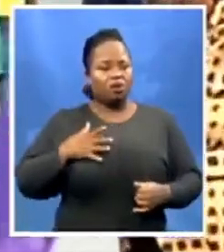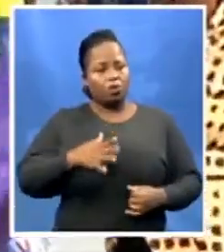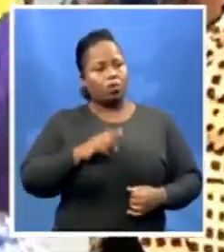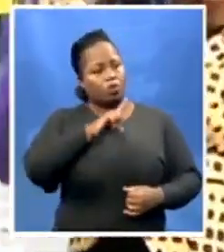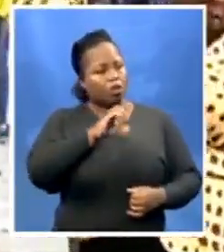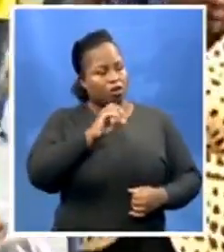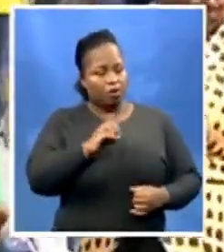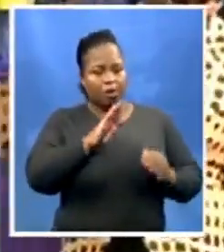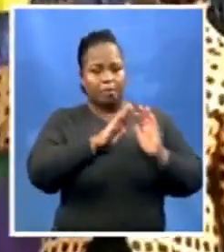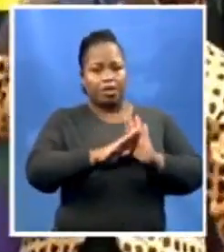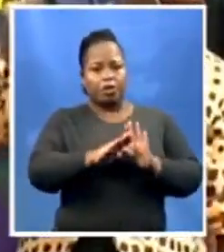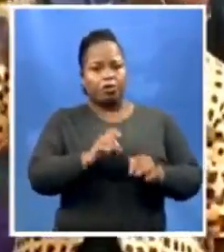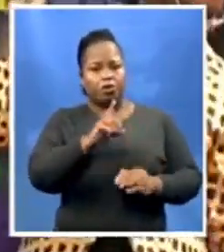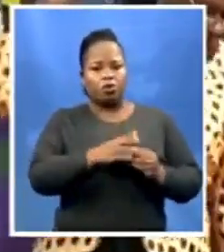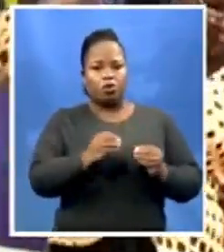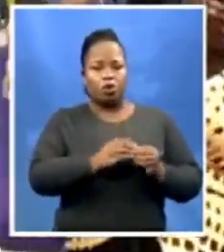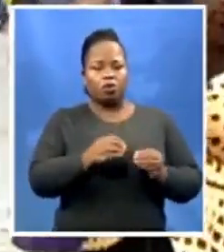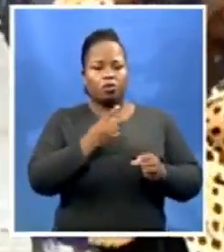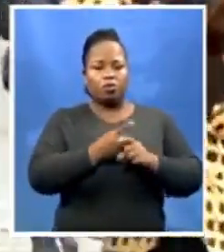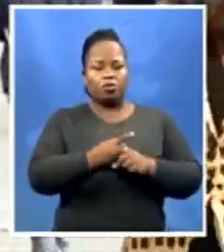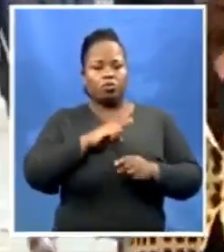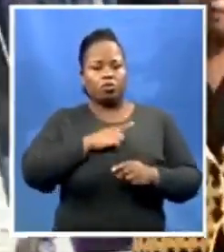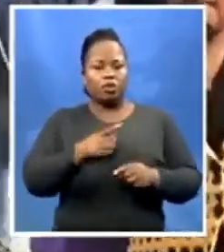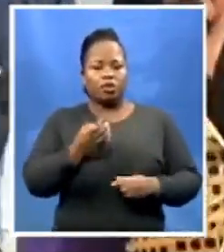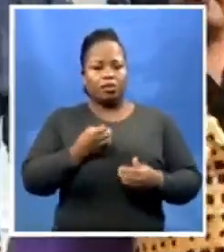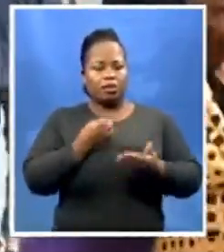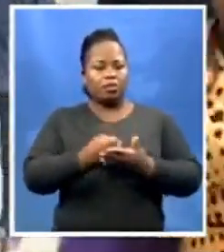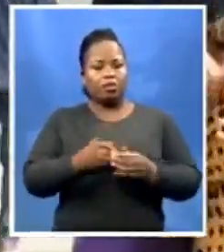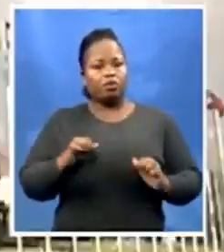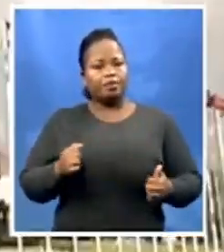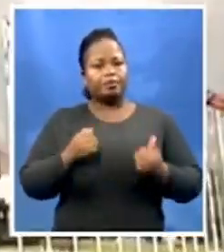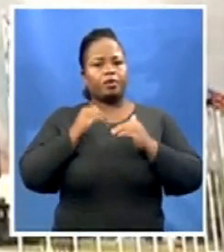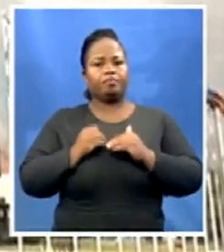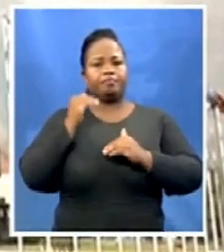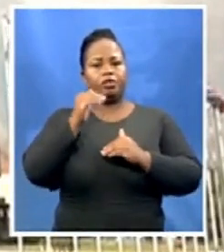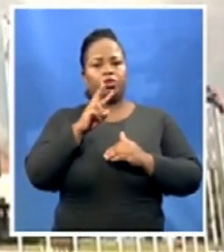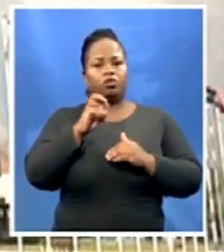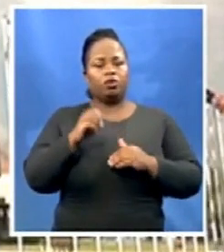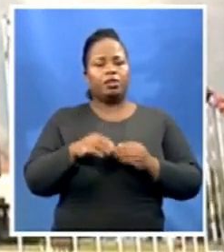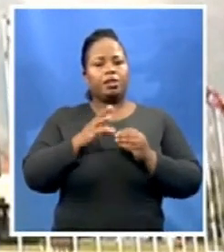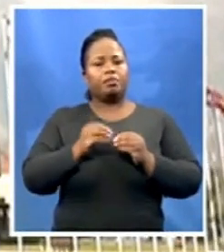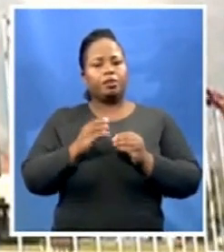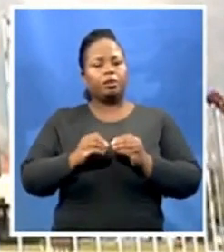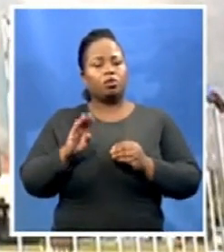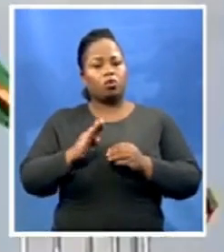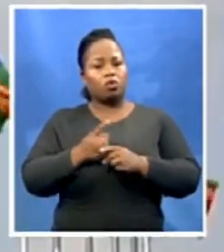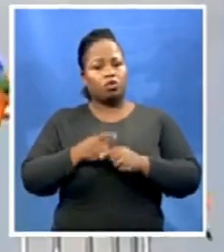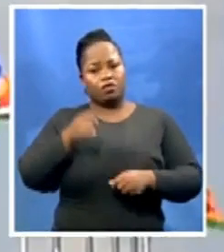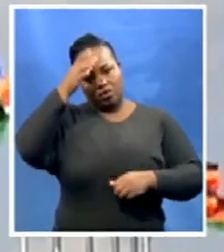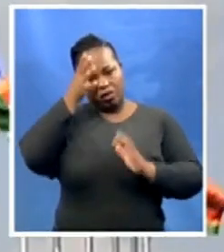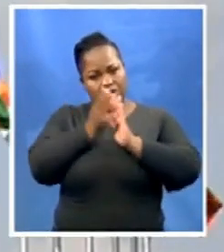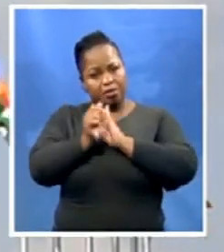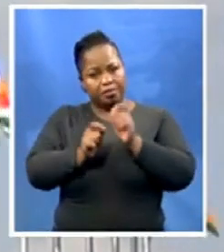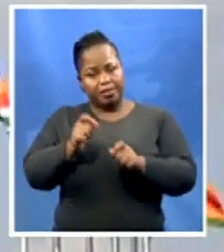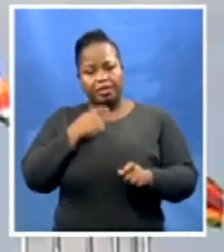package, which is expected to rise to $200 billion, according to experts. The African Union has called for bilateral